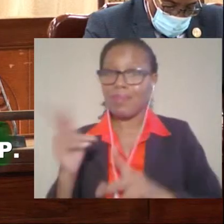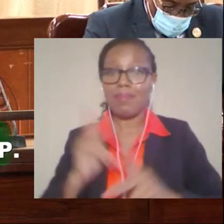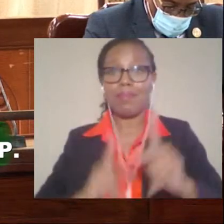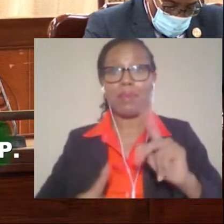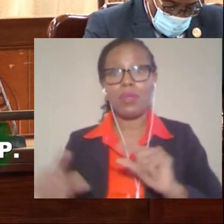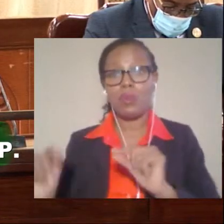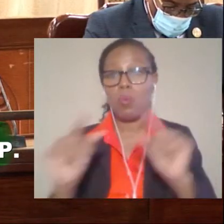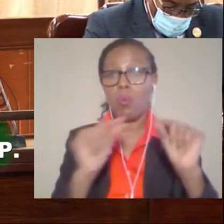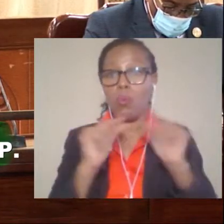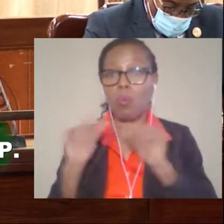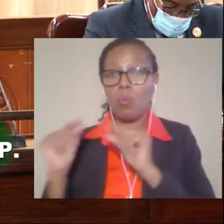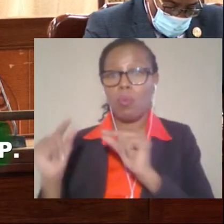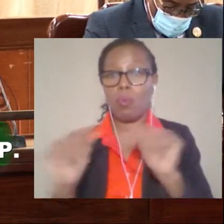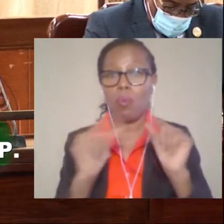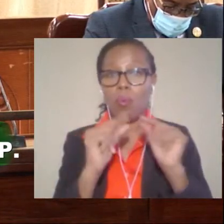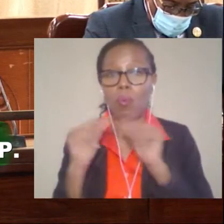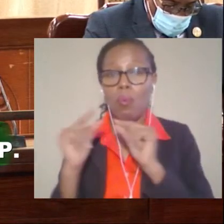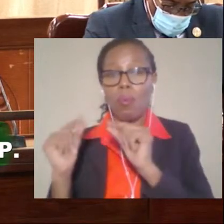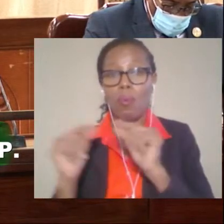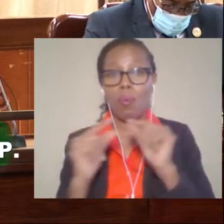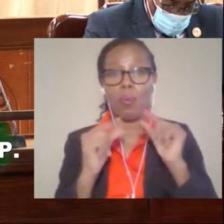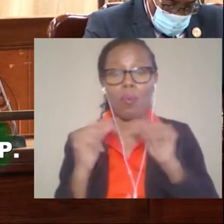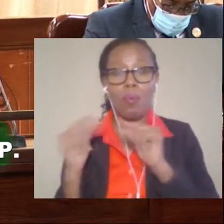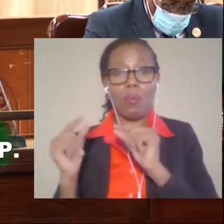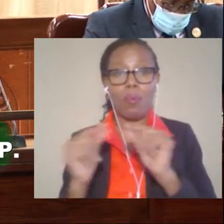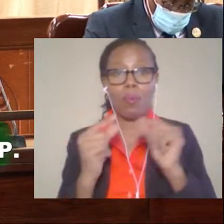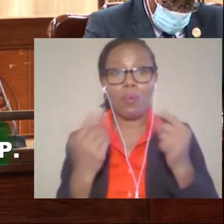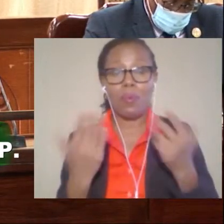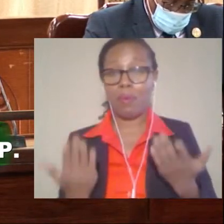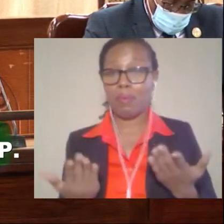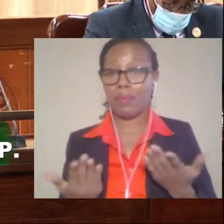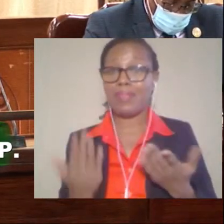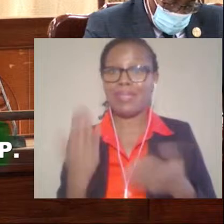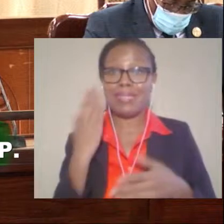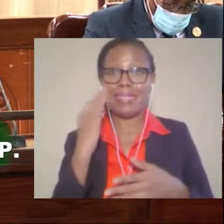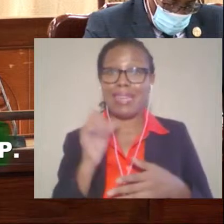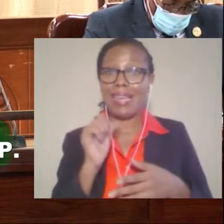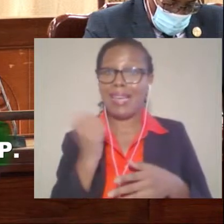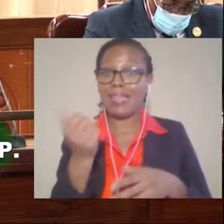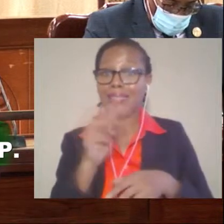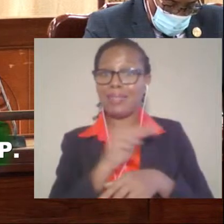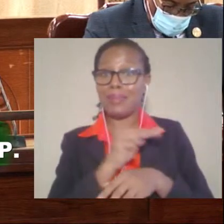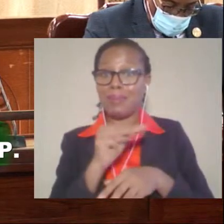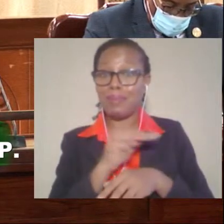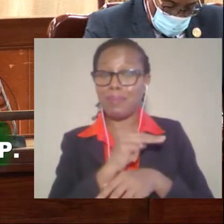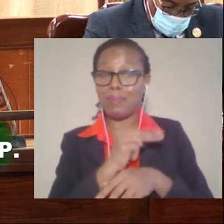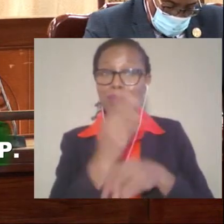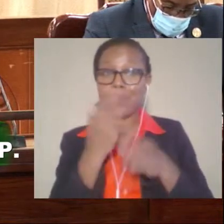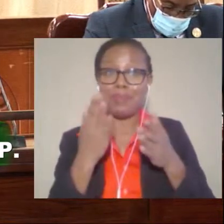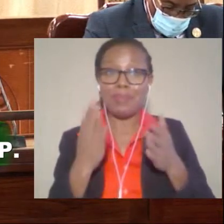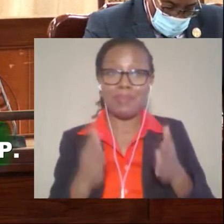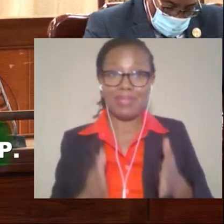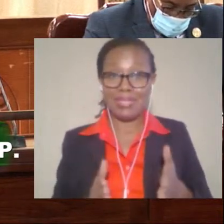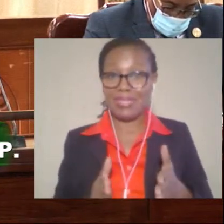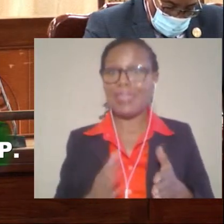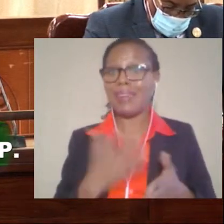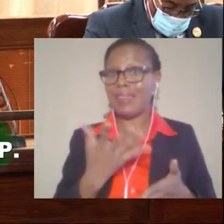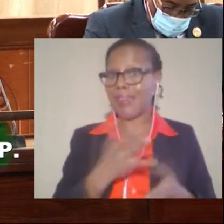I take it even the Honorable Minister has now gone into and become a part of the public discussion